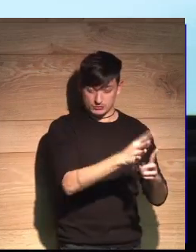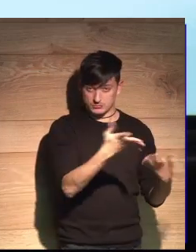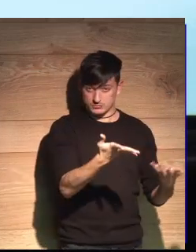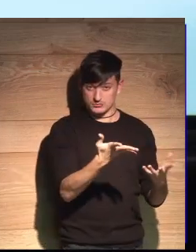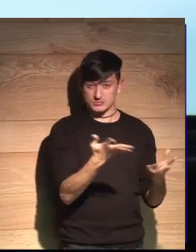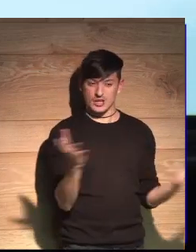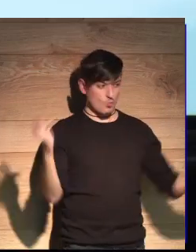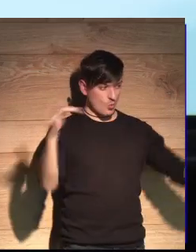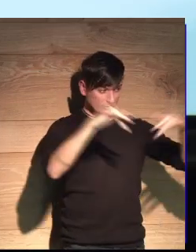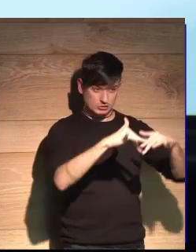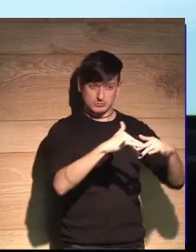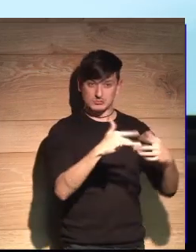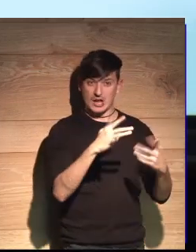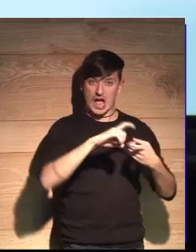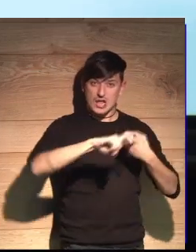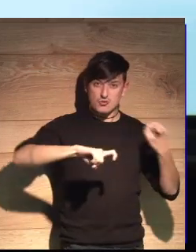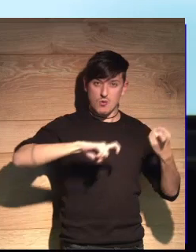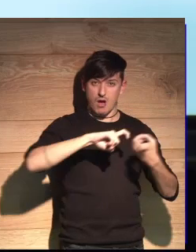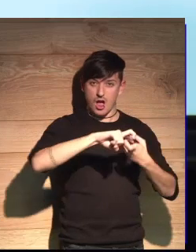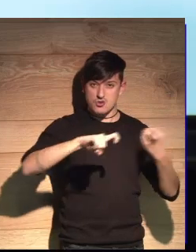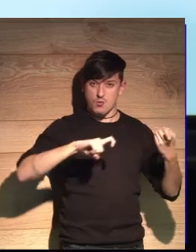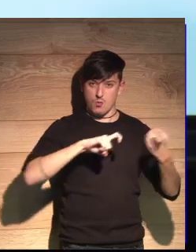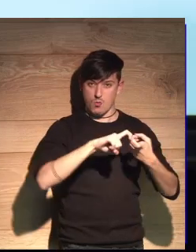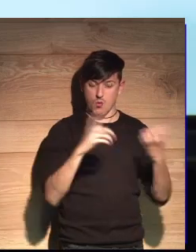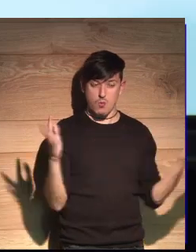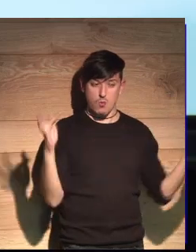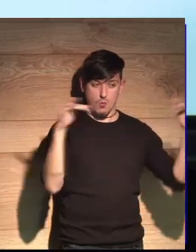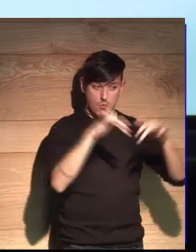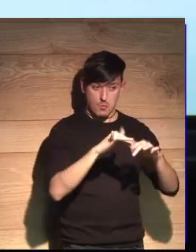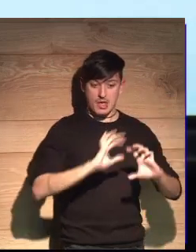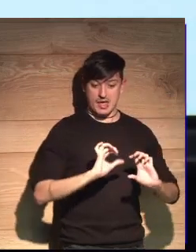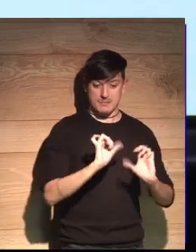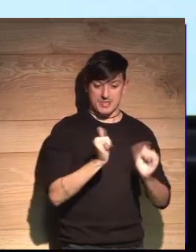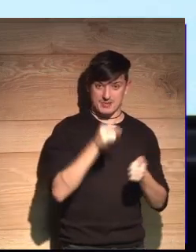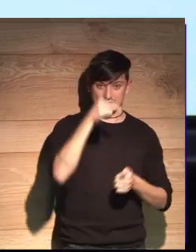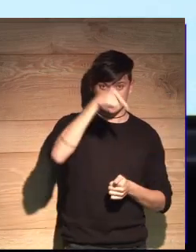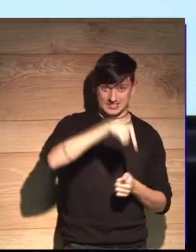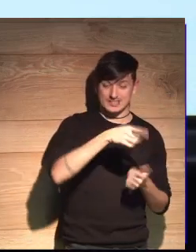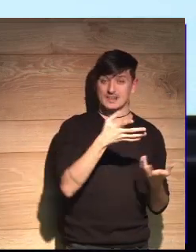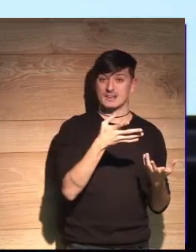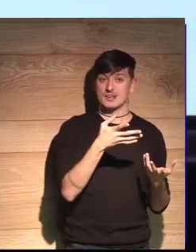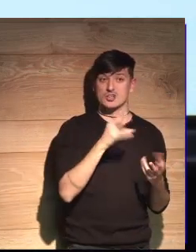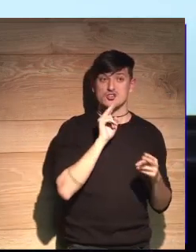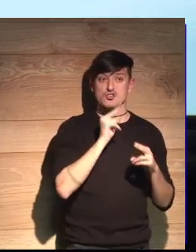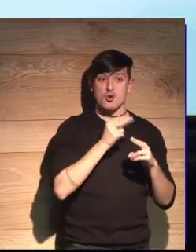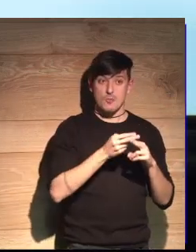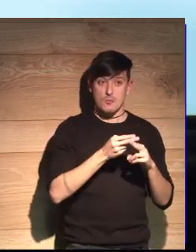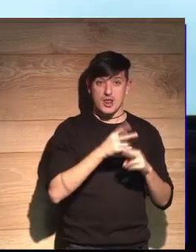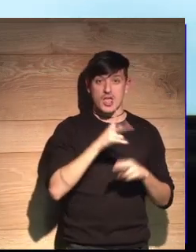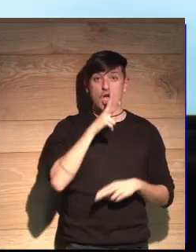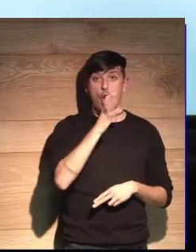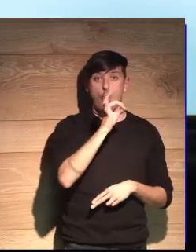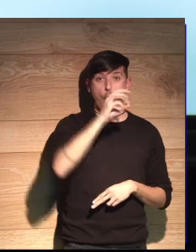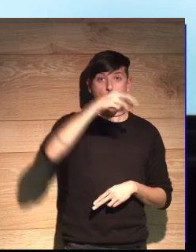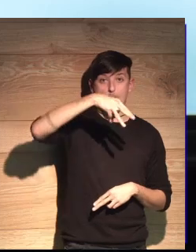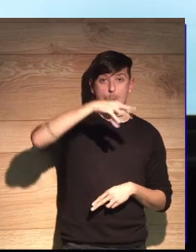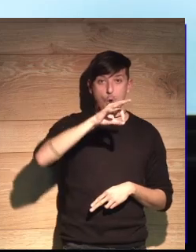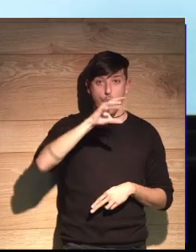These forums are going to be meetings that we're going to have yearly. We'll start with this one that we call